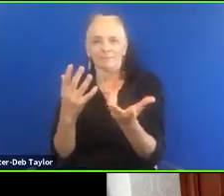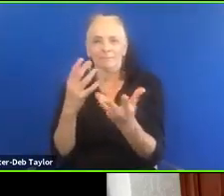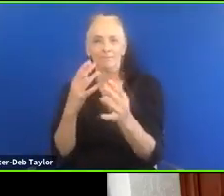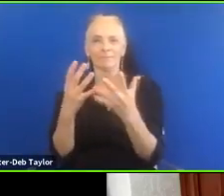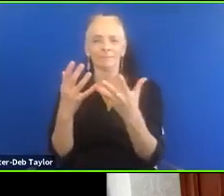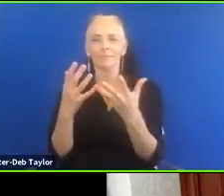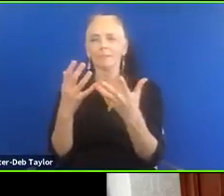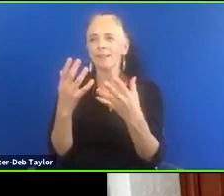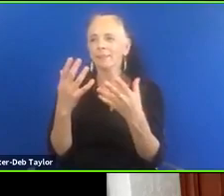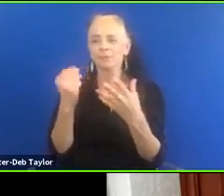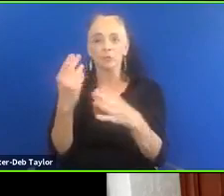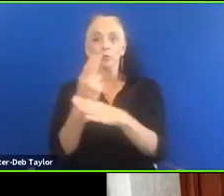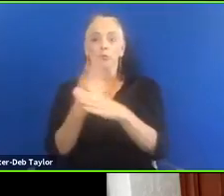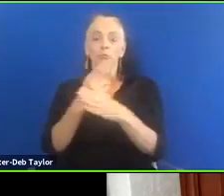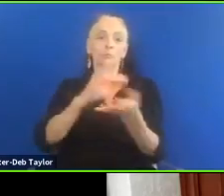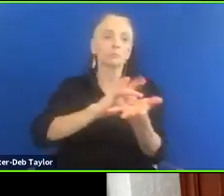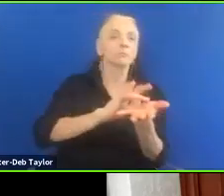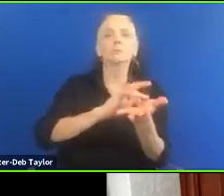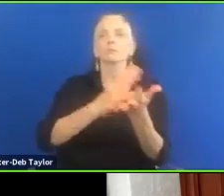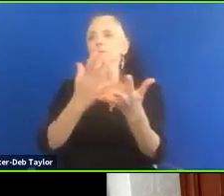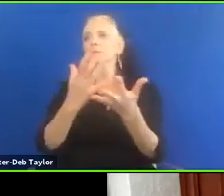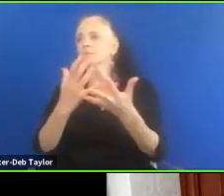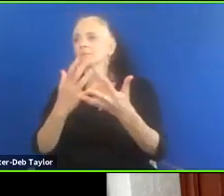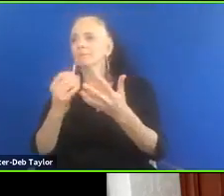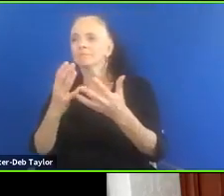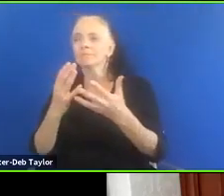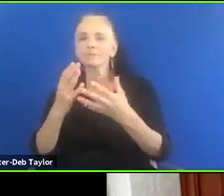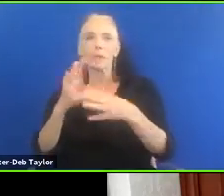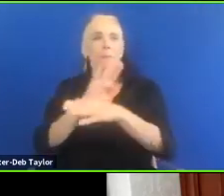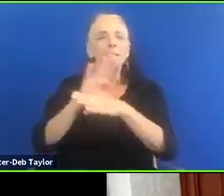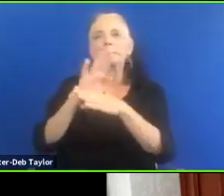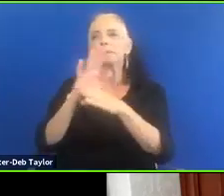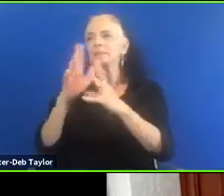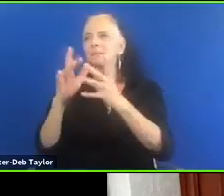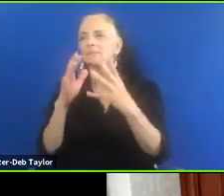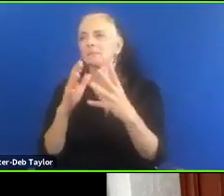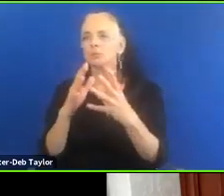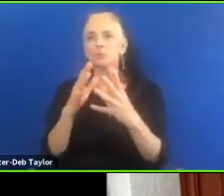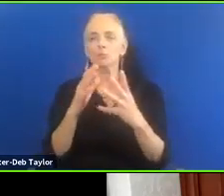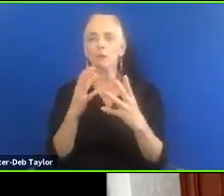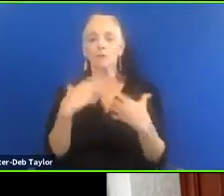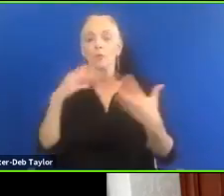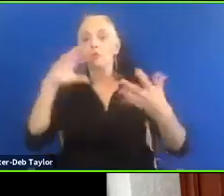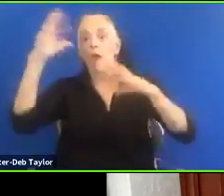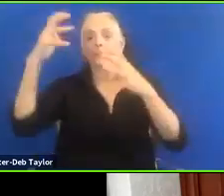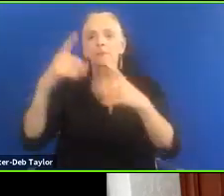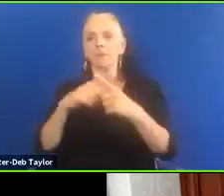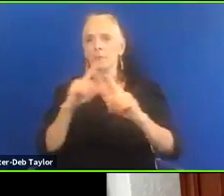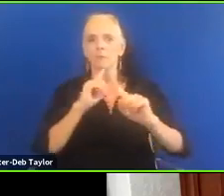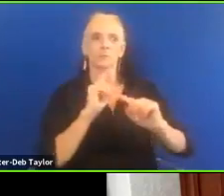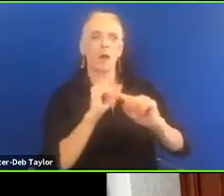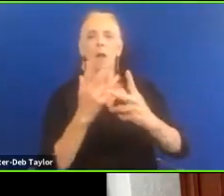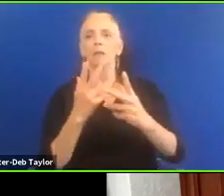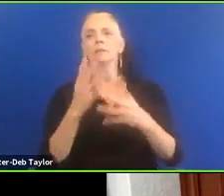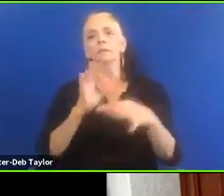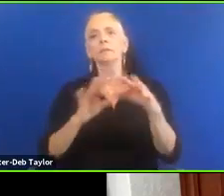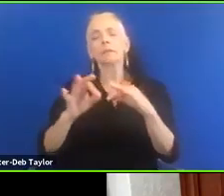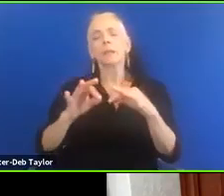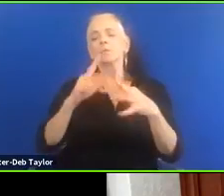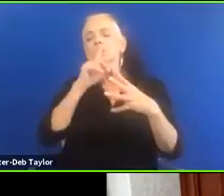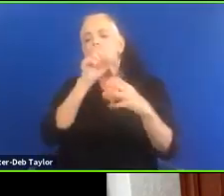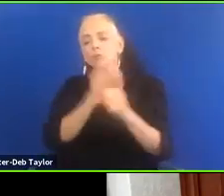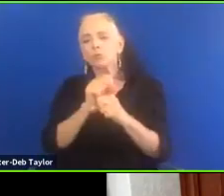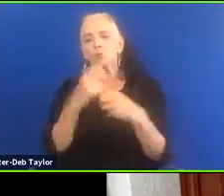industrial manufacturing to respond to crisis, right? So that's something that came up for me. I hope that's helpful to the folks who asked that